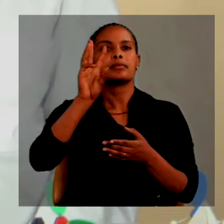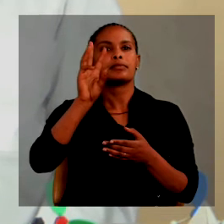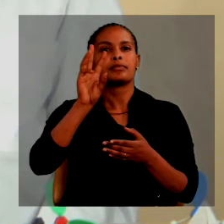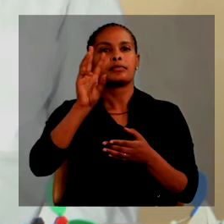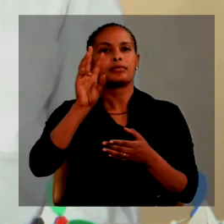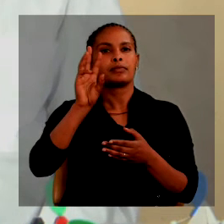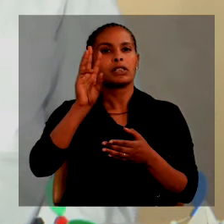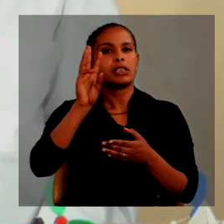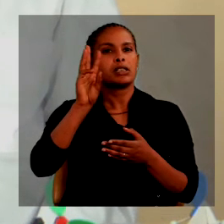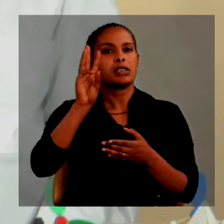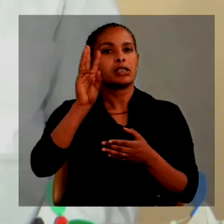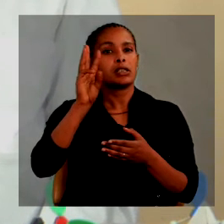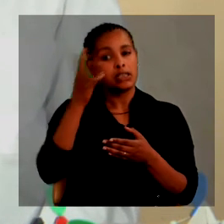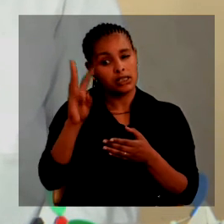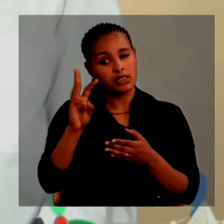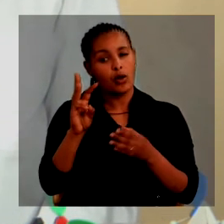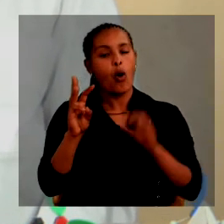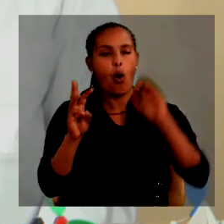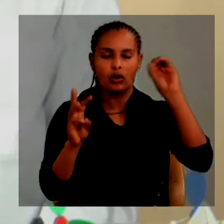16. No, 16 is oxygen.